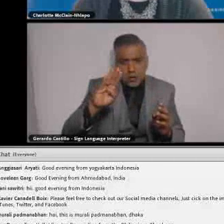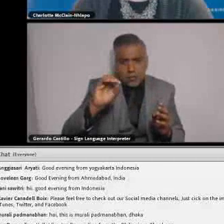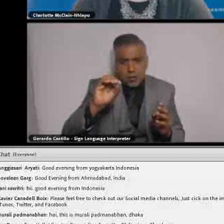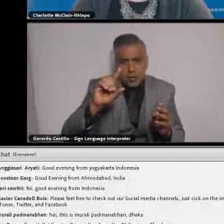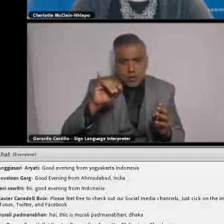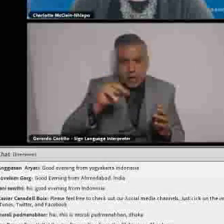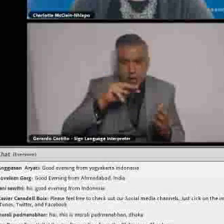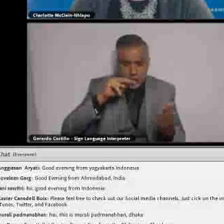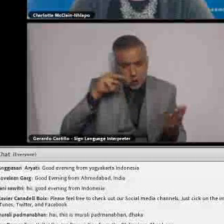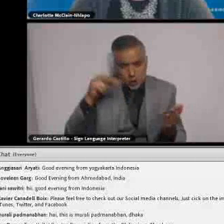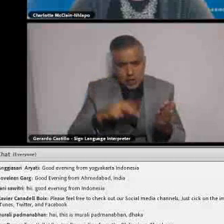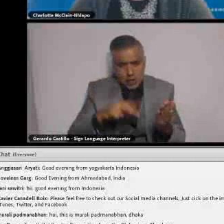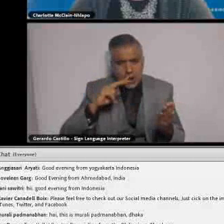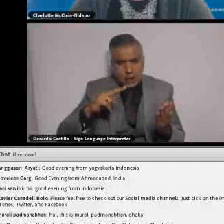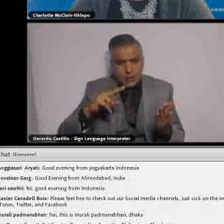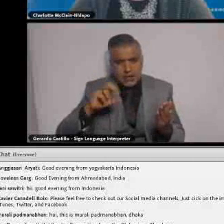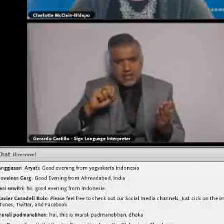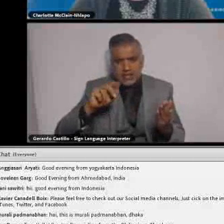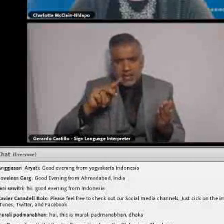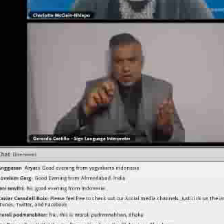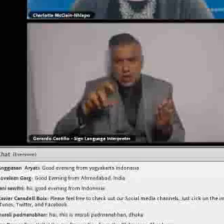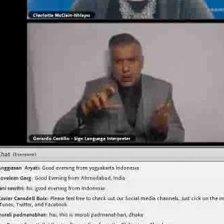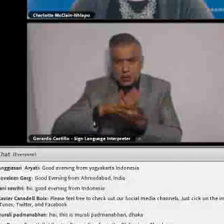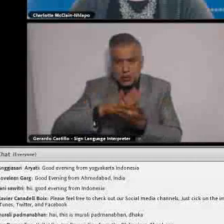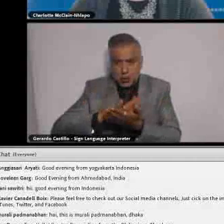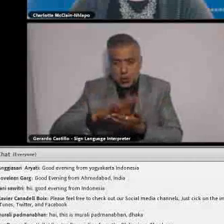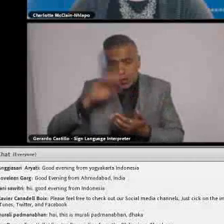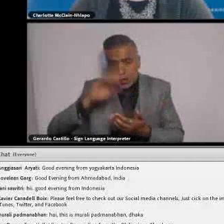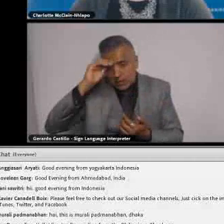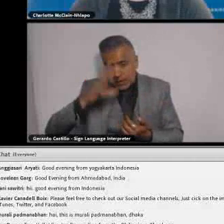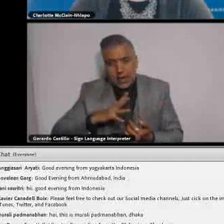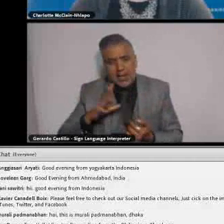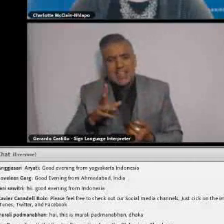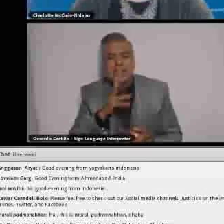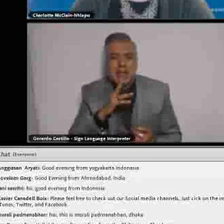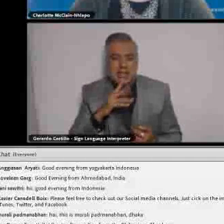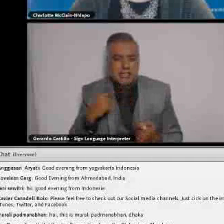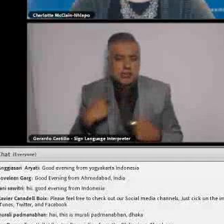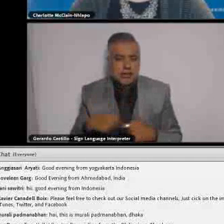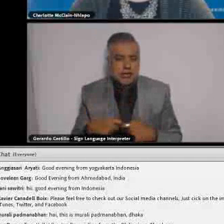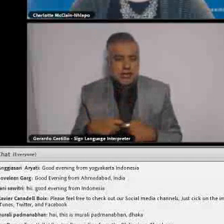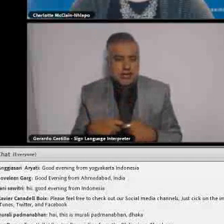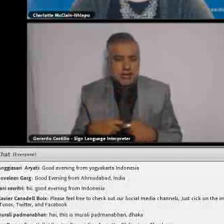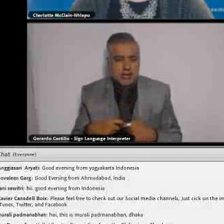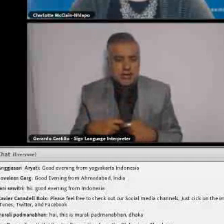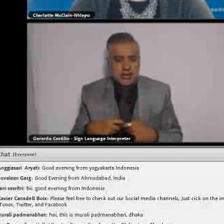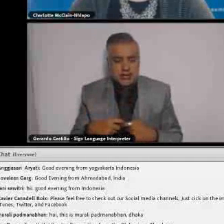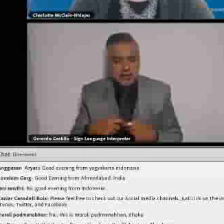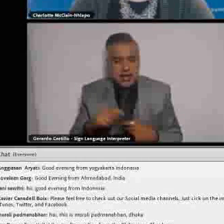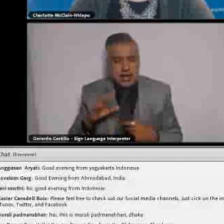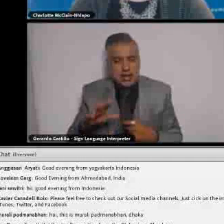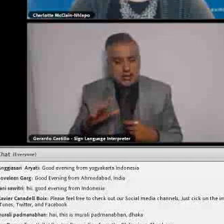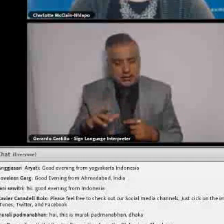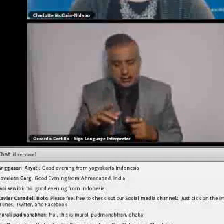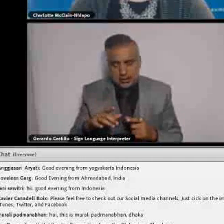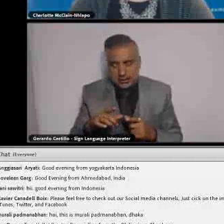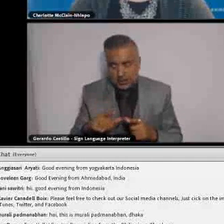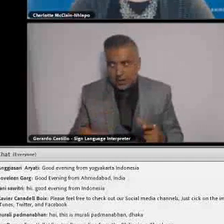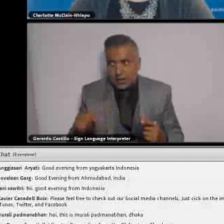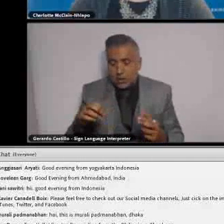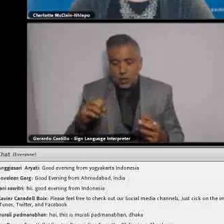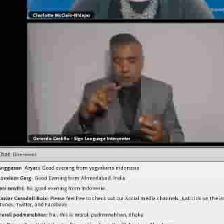school completion using men and Spanish speaking as a mother tongue as a reference. So